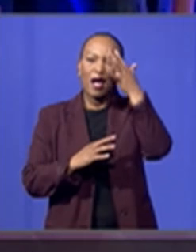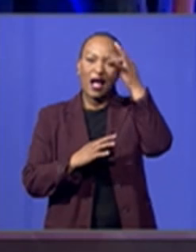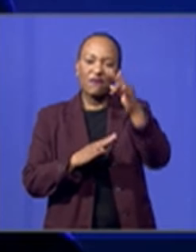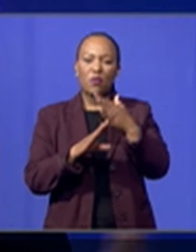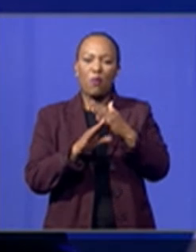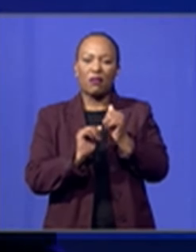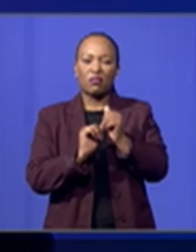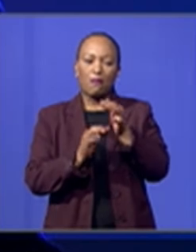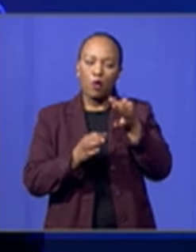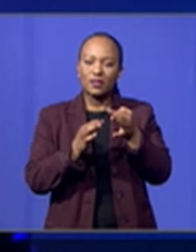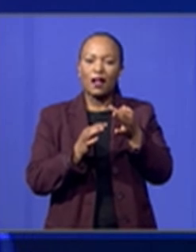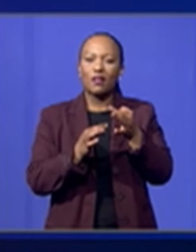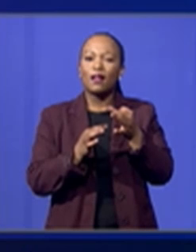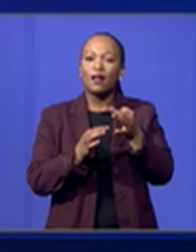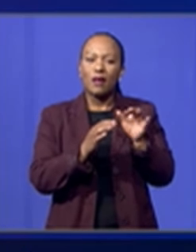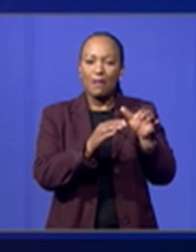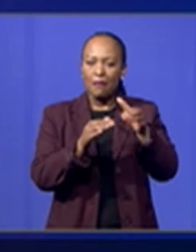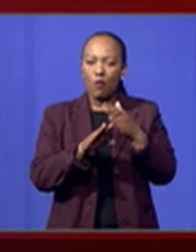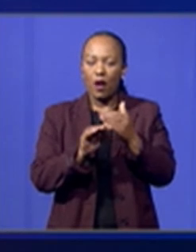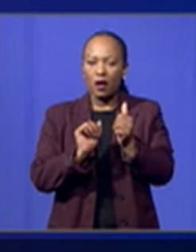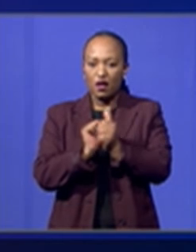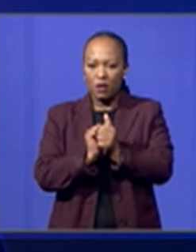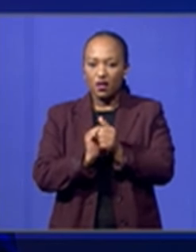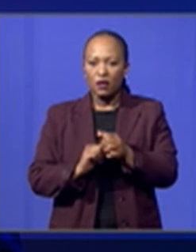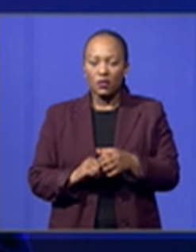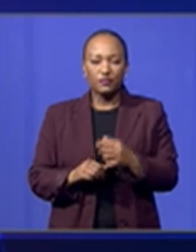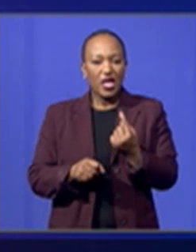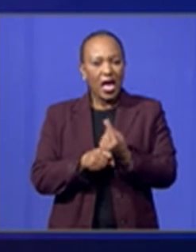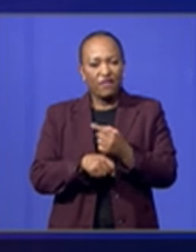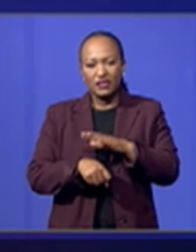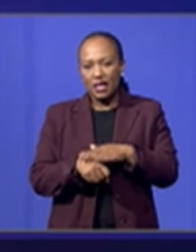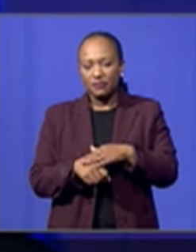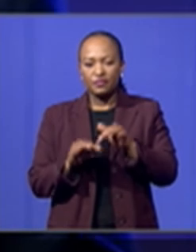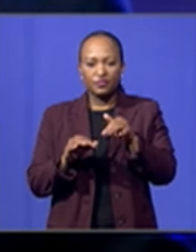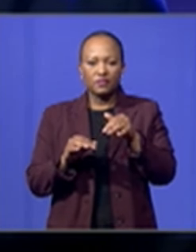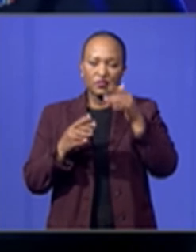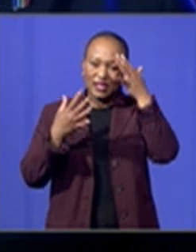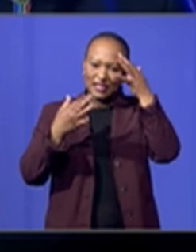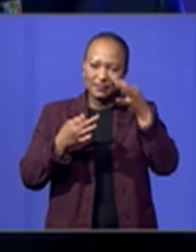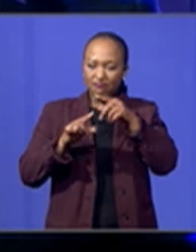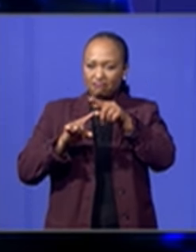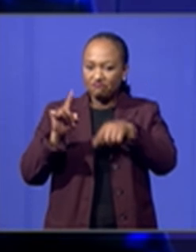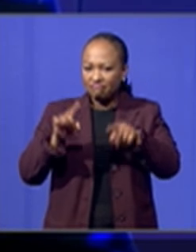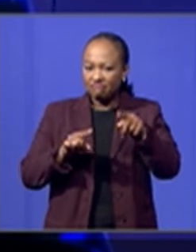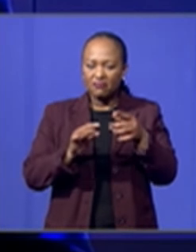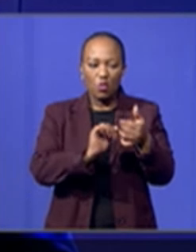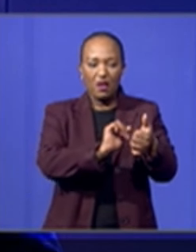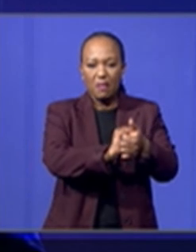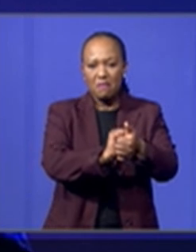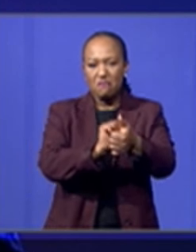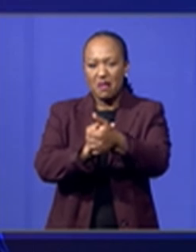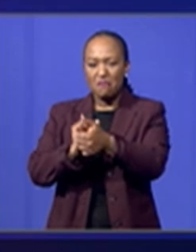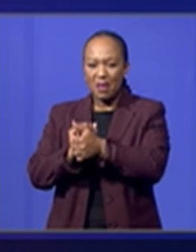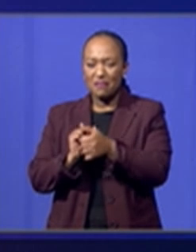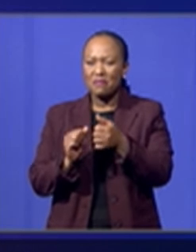motlhakanelwa. Every time there's a difficult decision, someone's got to keep all those 11 pieces of the puzzle together. Let